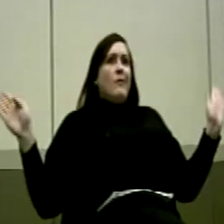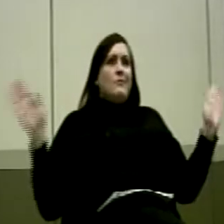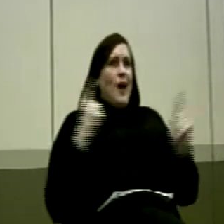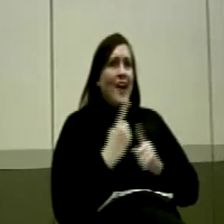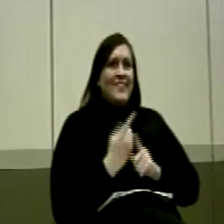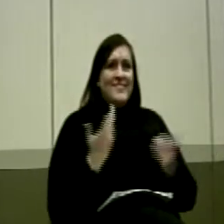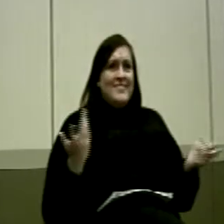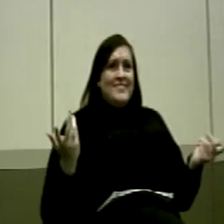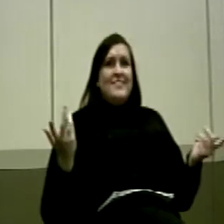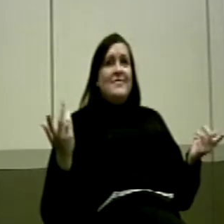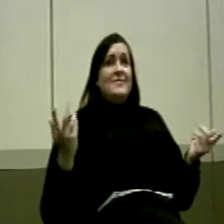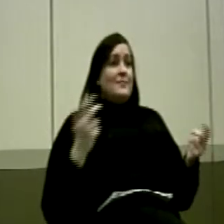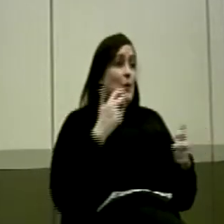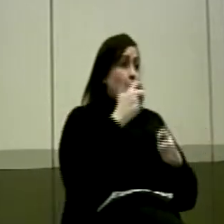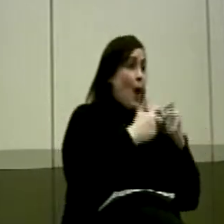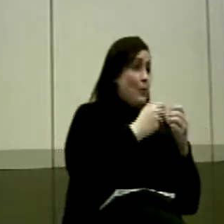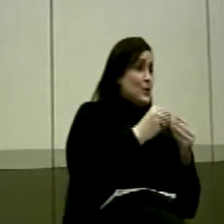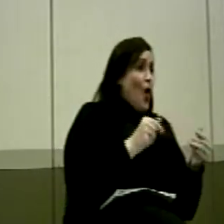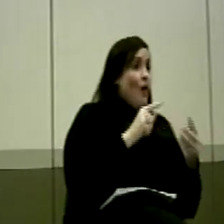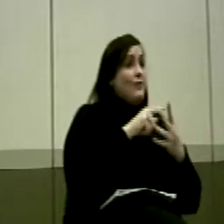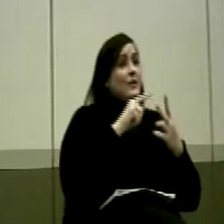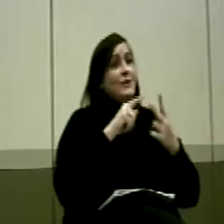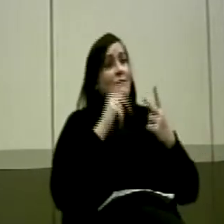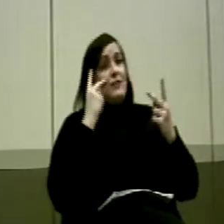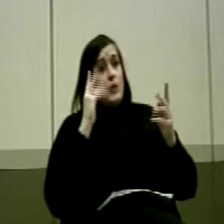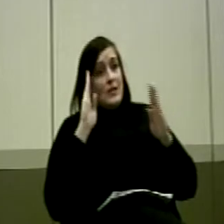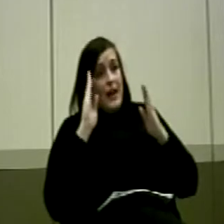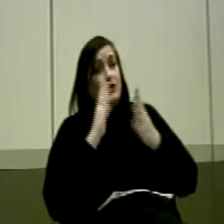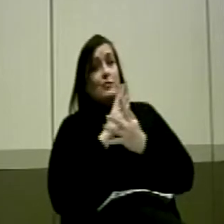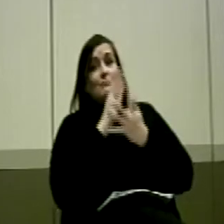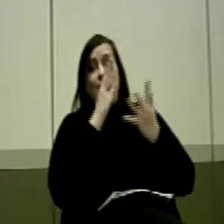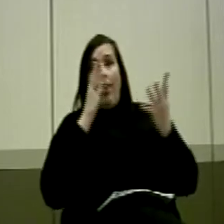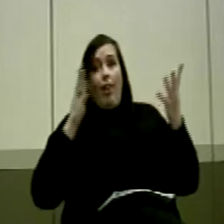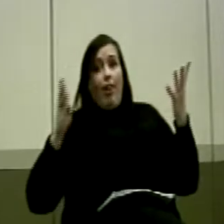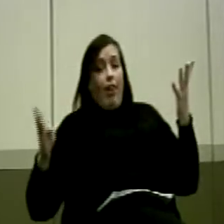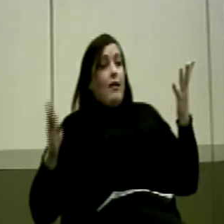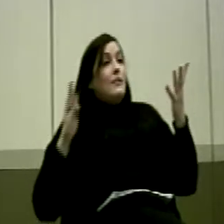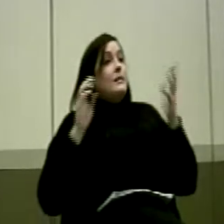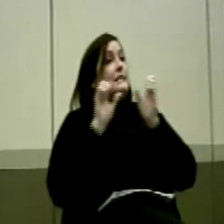visual attention and sustained attention.